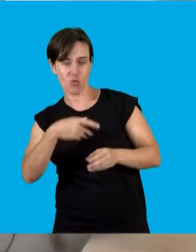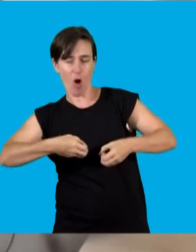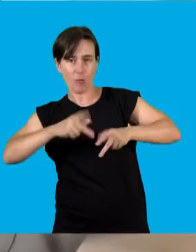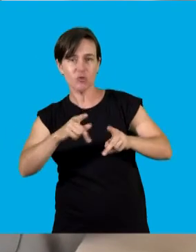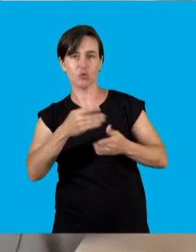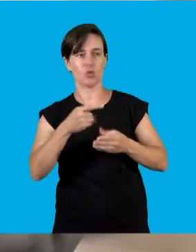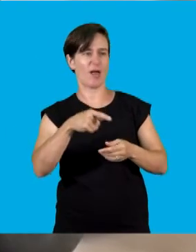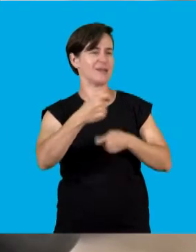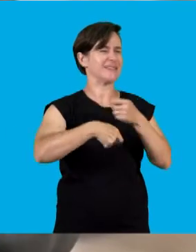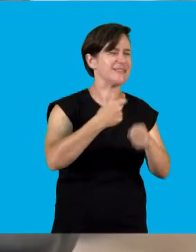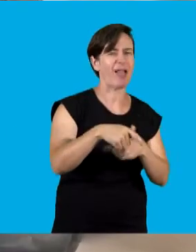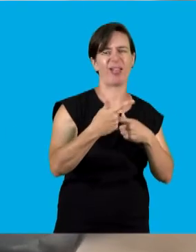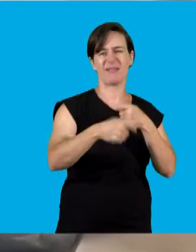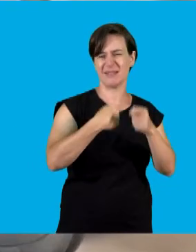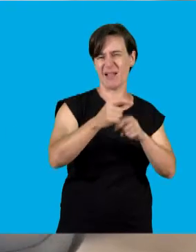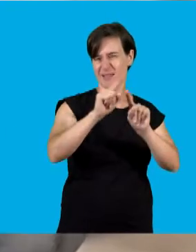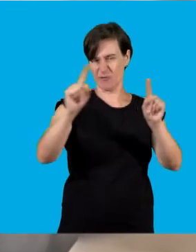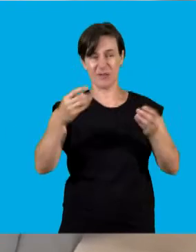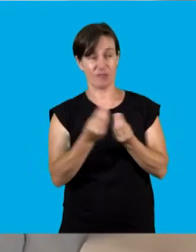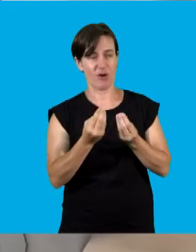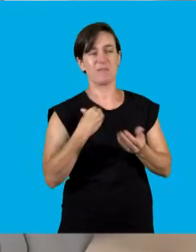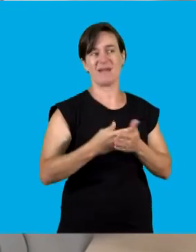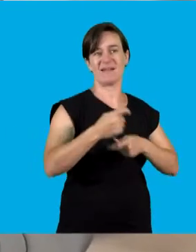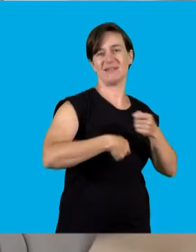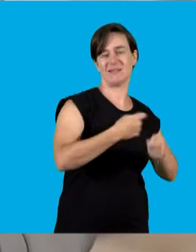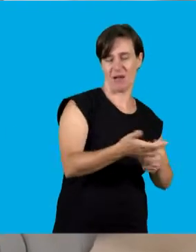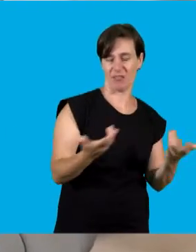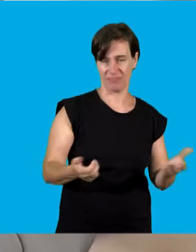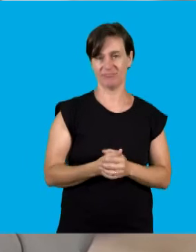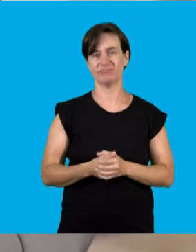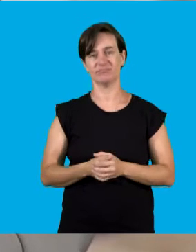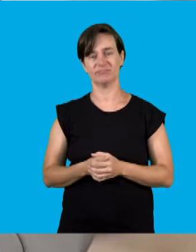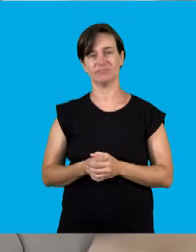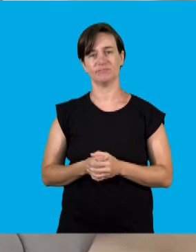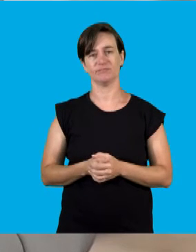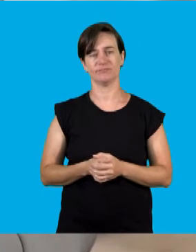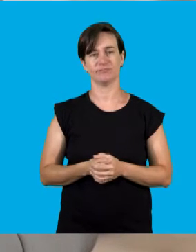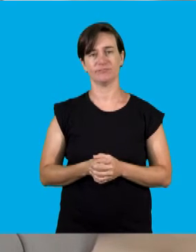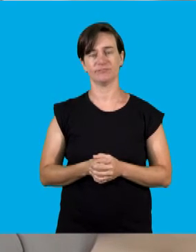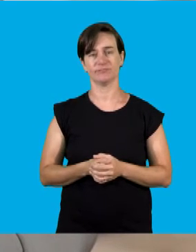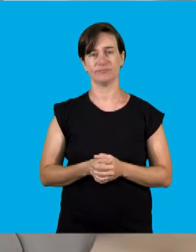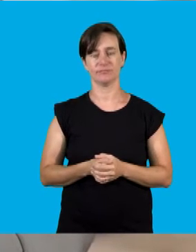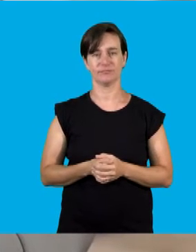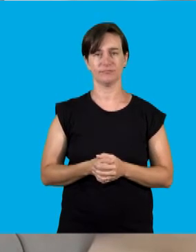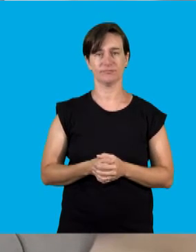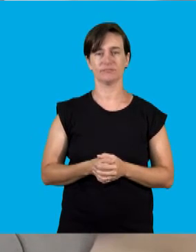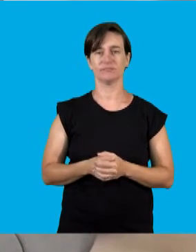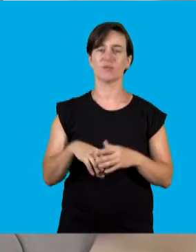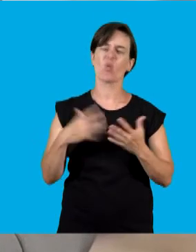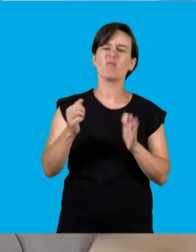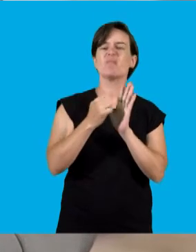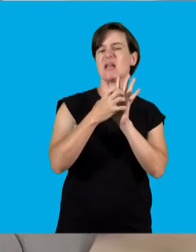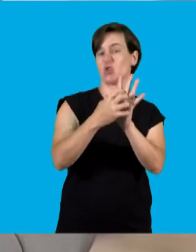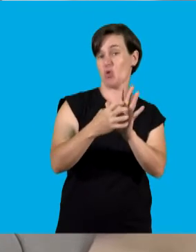by offering this and that and that. So many businesses, they found that they saw the gap and they closed it. Right, what are